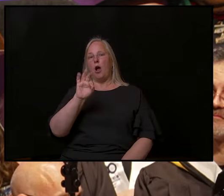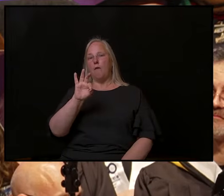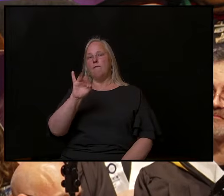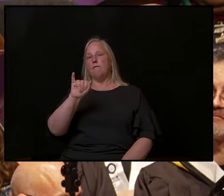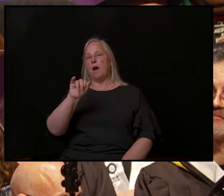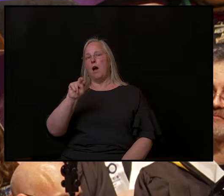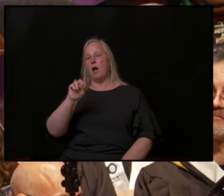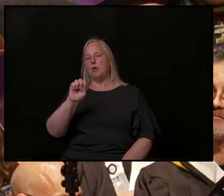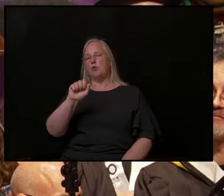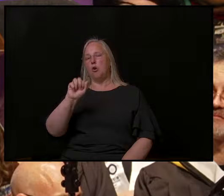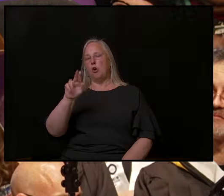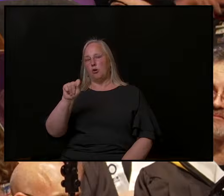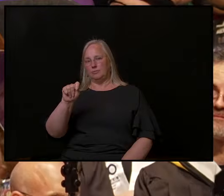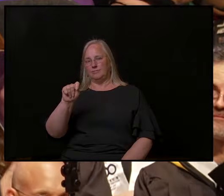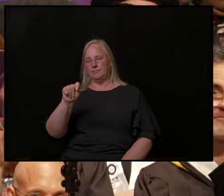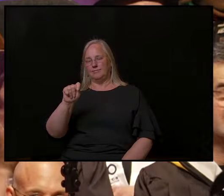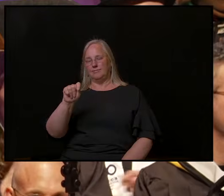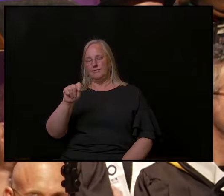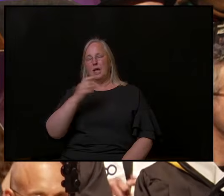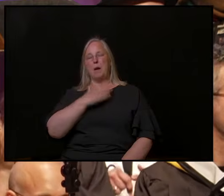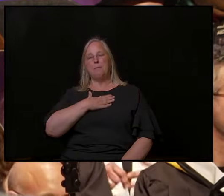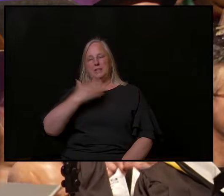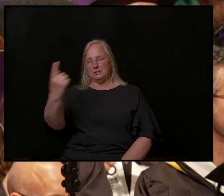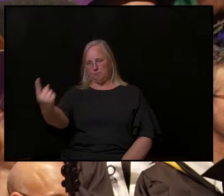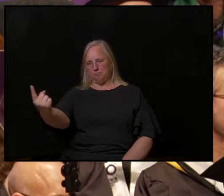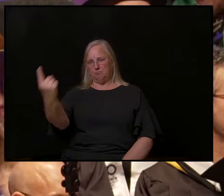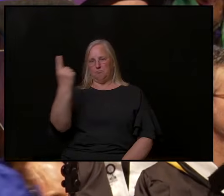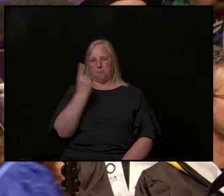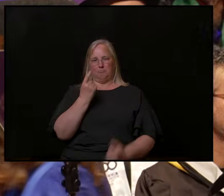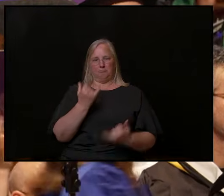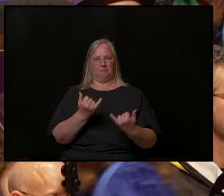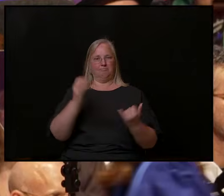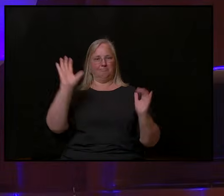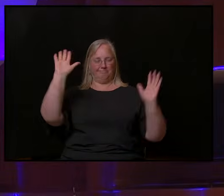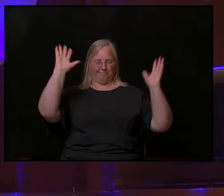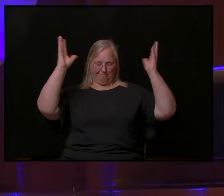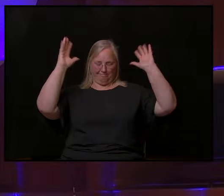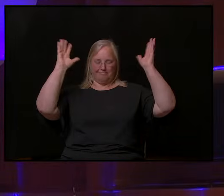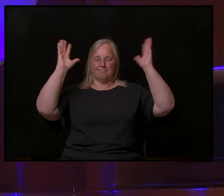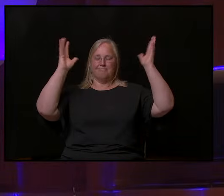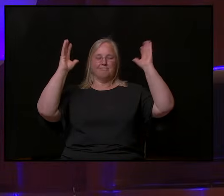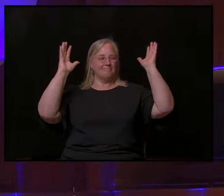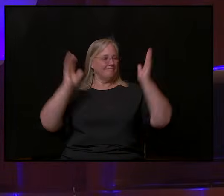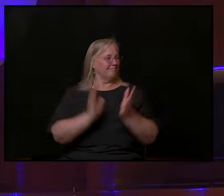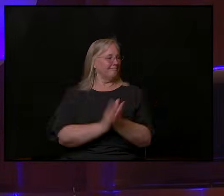Fine Arts. Please come forward.